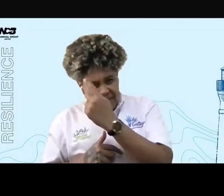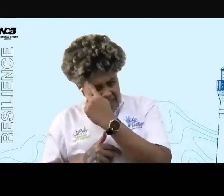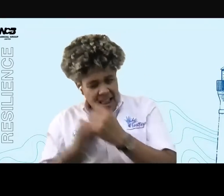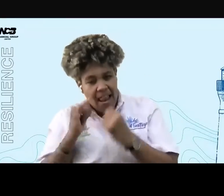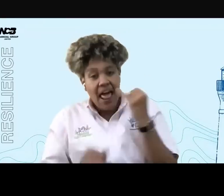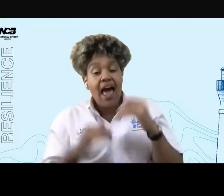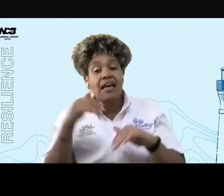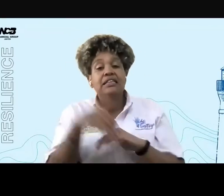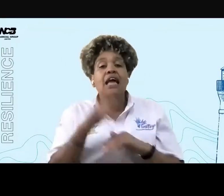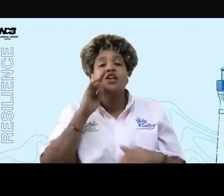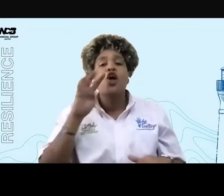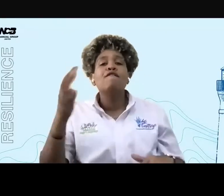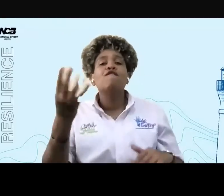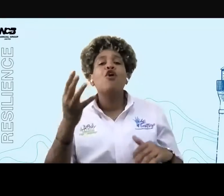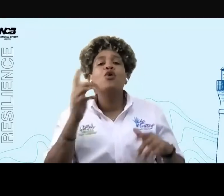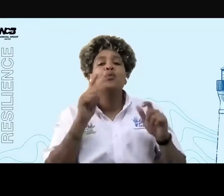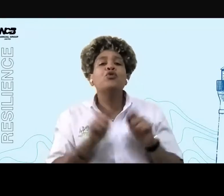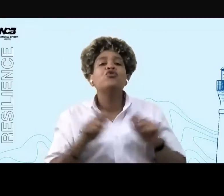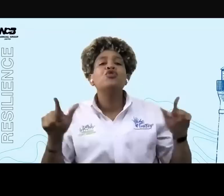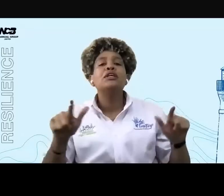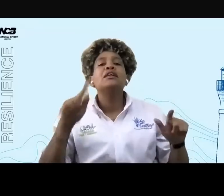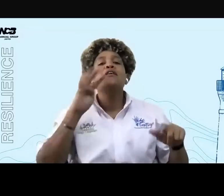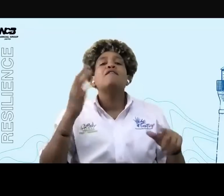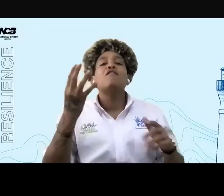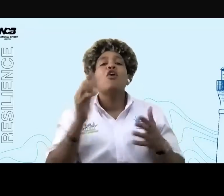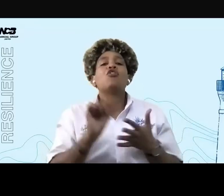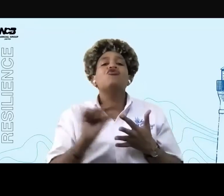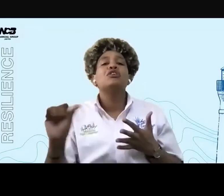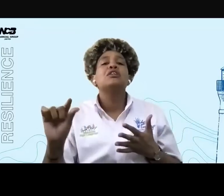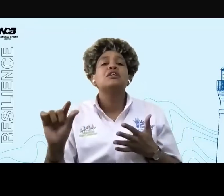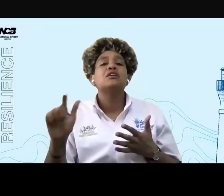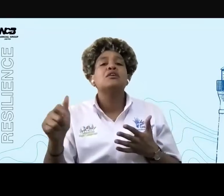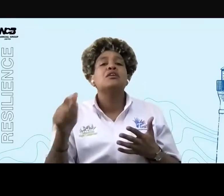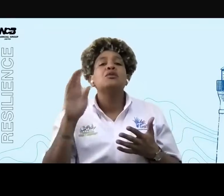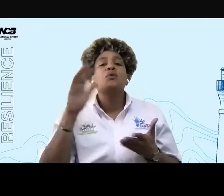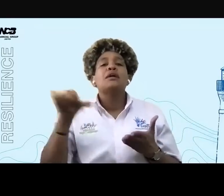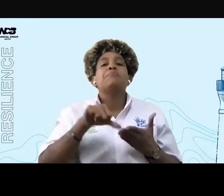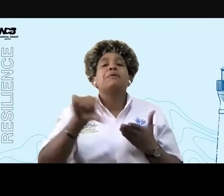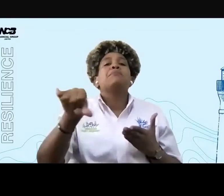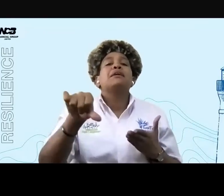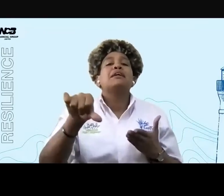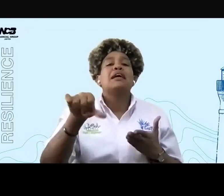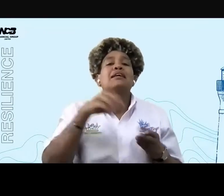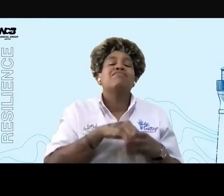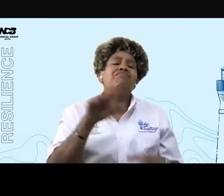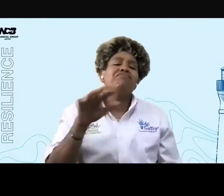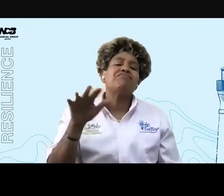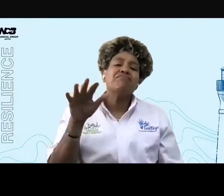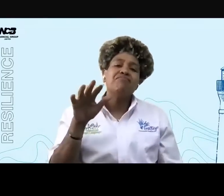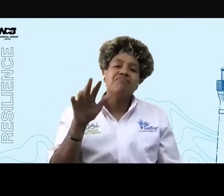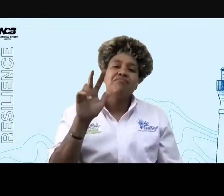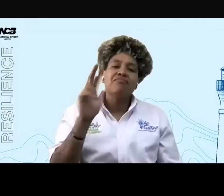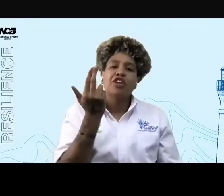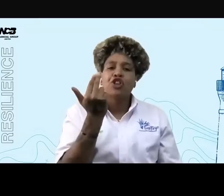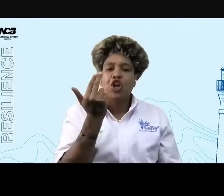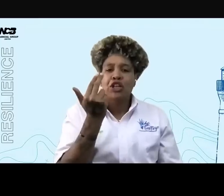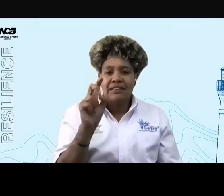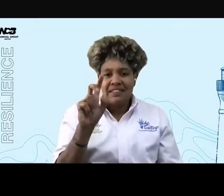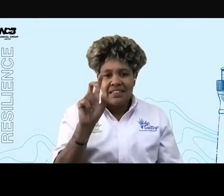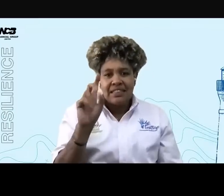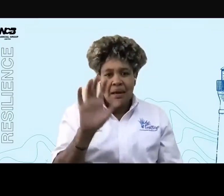that the fourth will be released. Fourth dividend will be paid on the 13th of